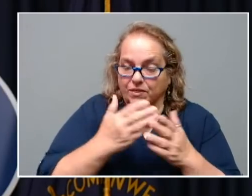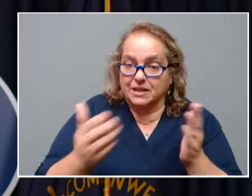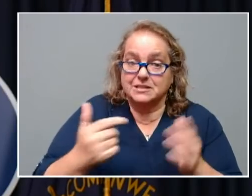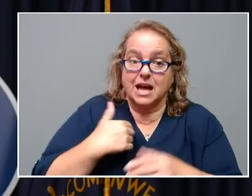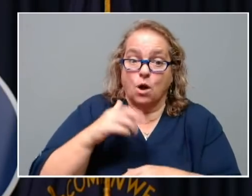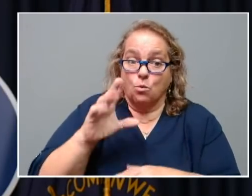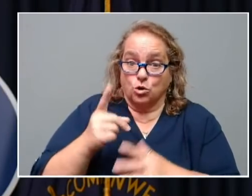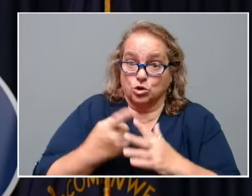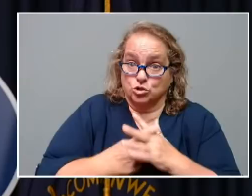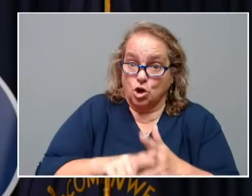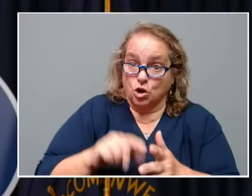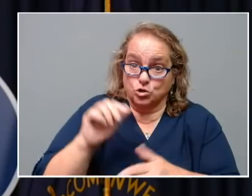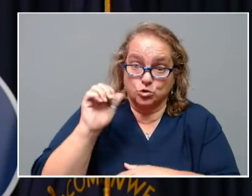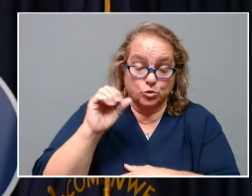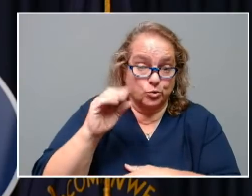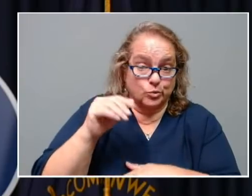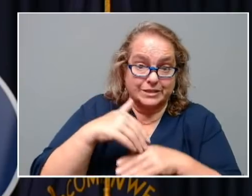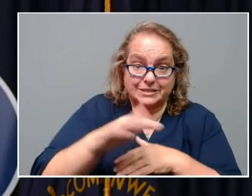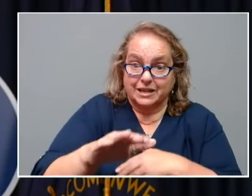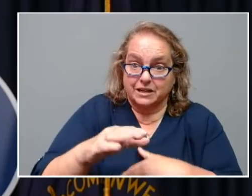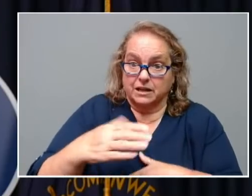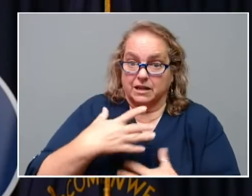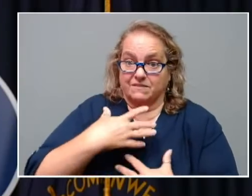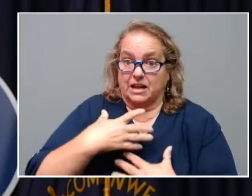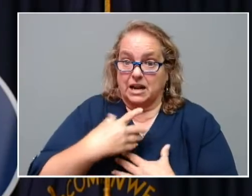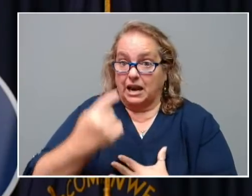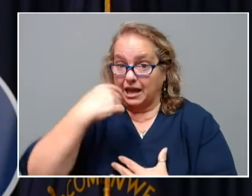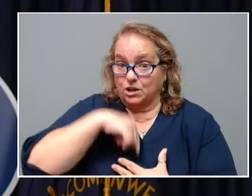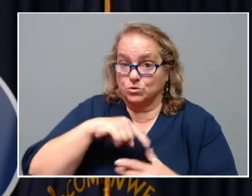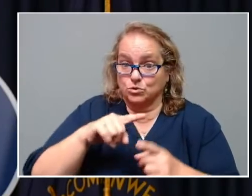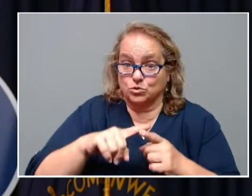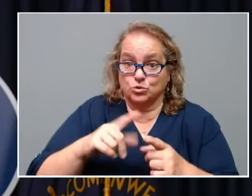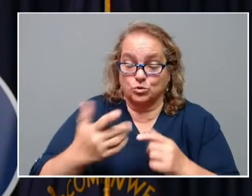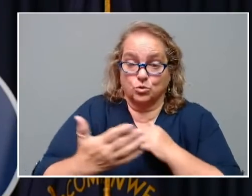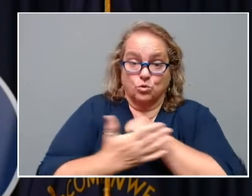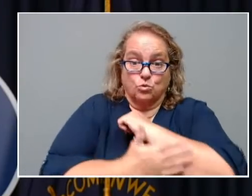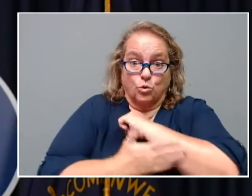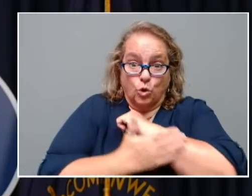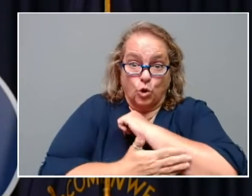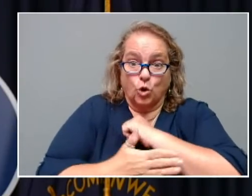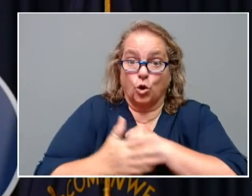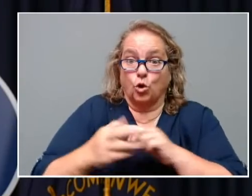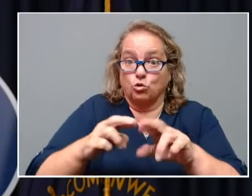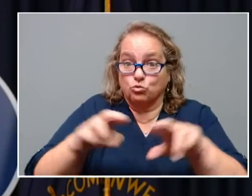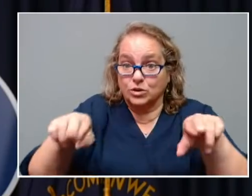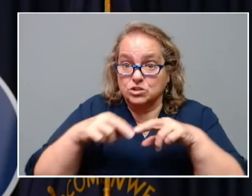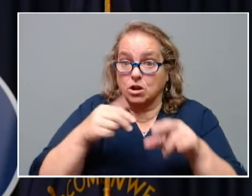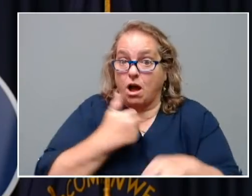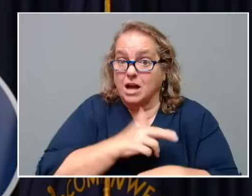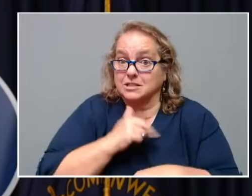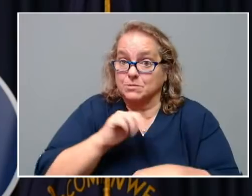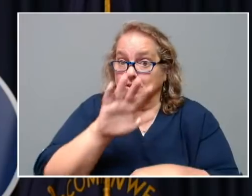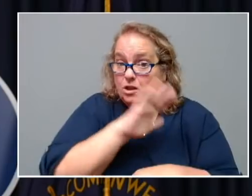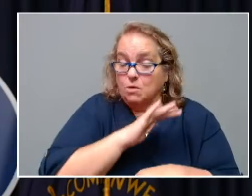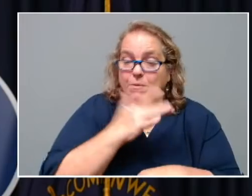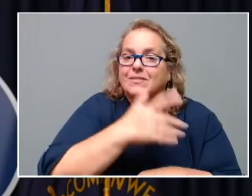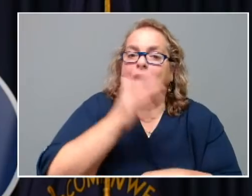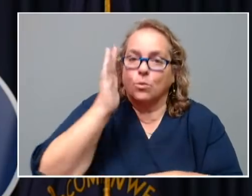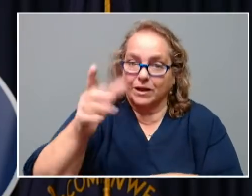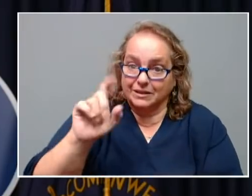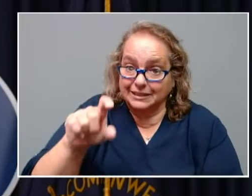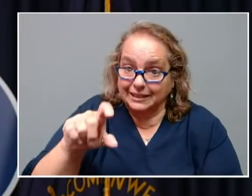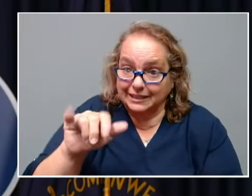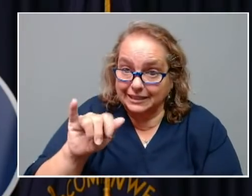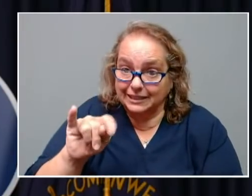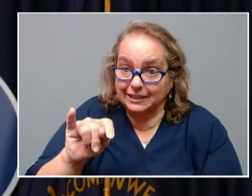sending ventilators out to rural and regional hospitals that are out there because they're going to need them, and work with them to